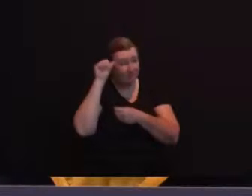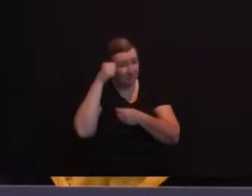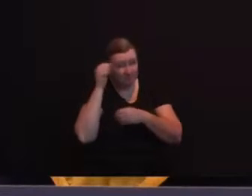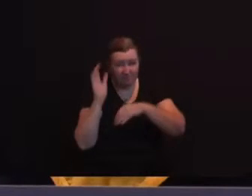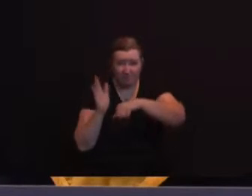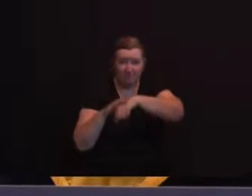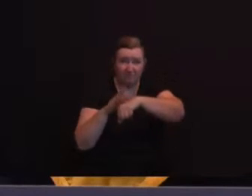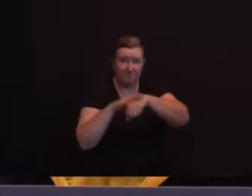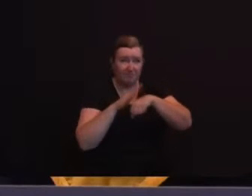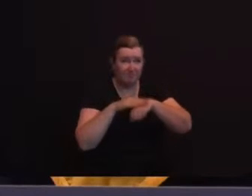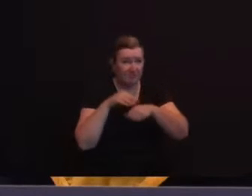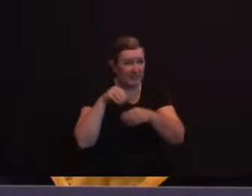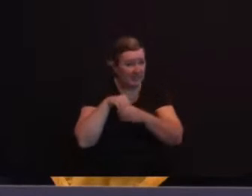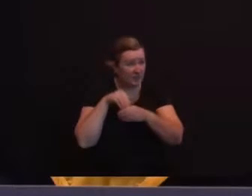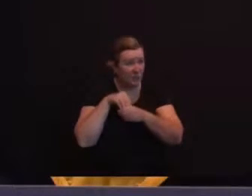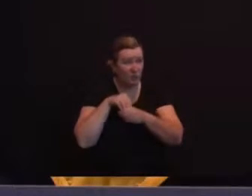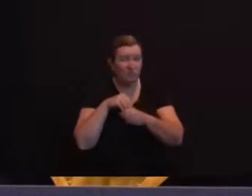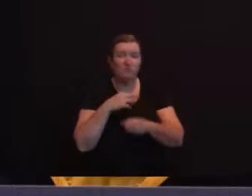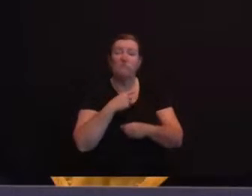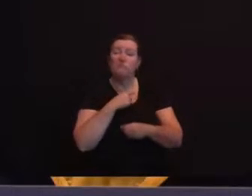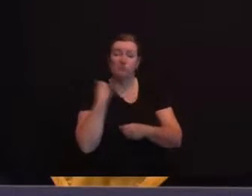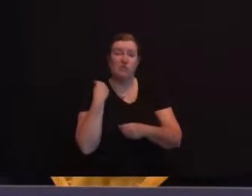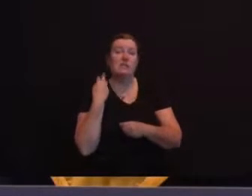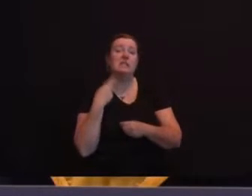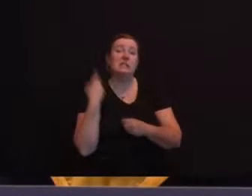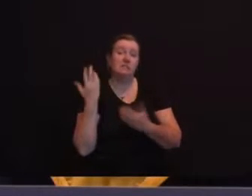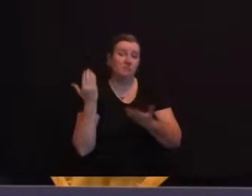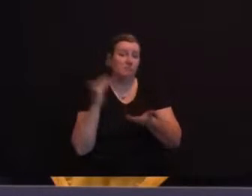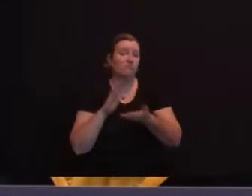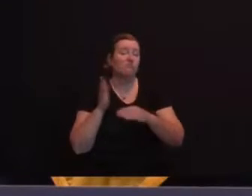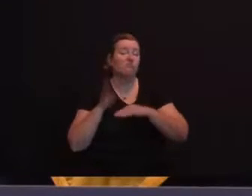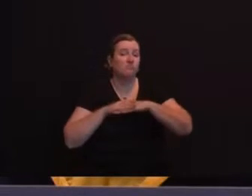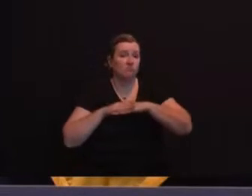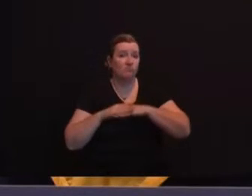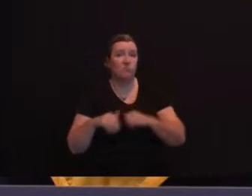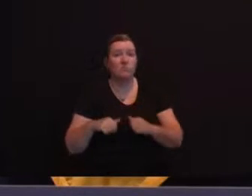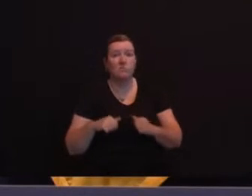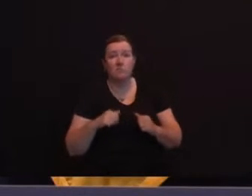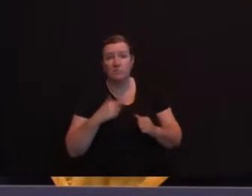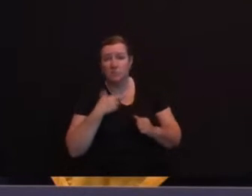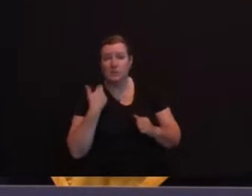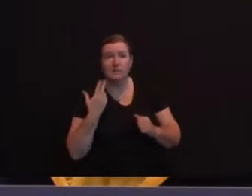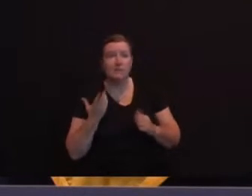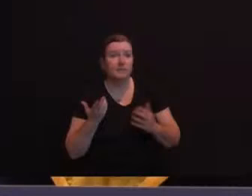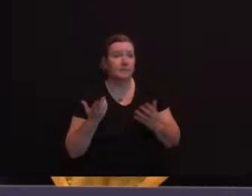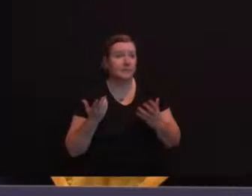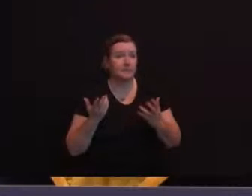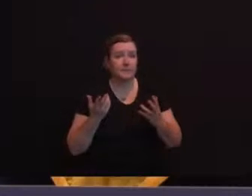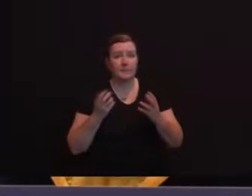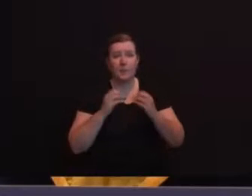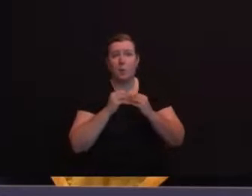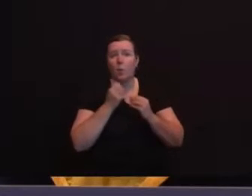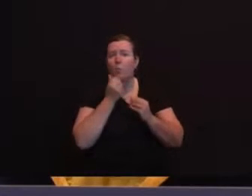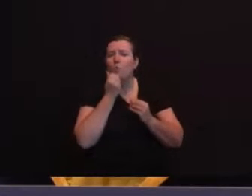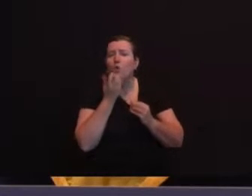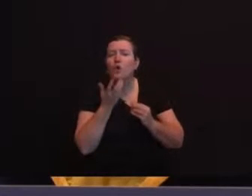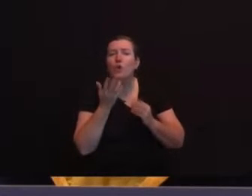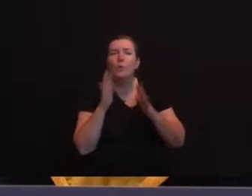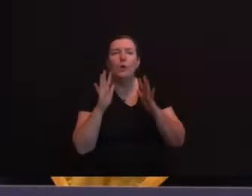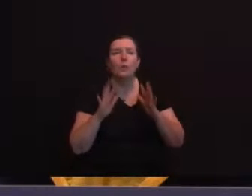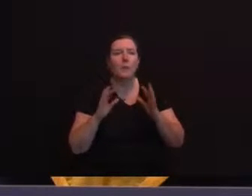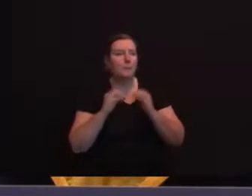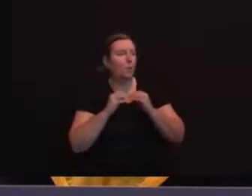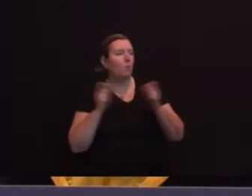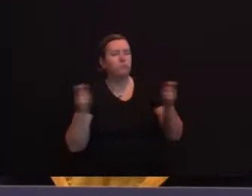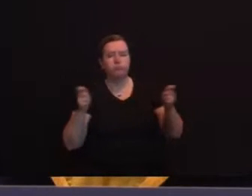the indoor steps. But the risk is, the risk, at least in warmer weather, was a manageable risk. And